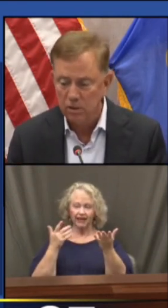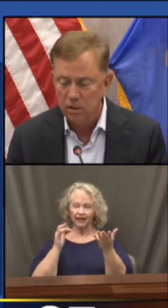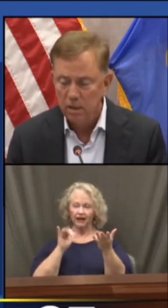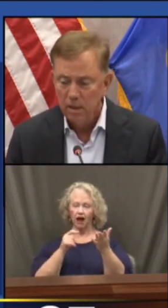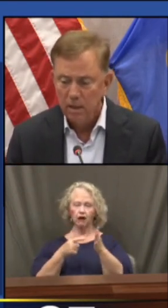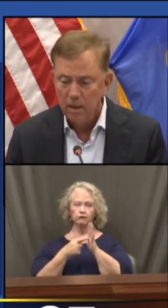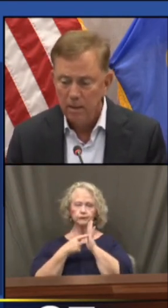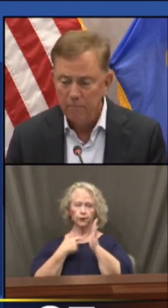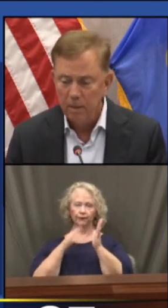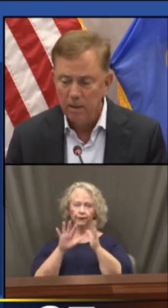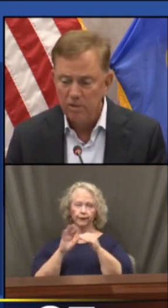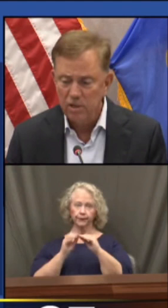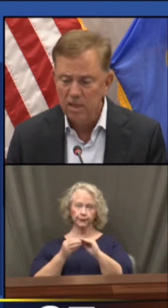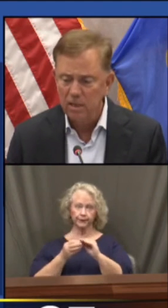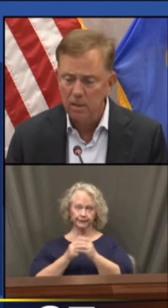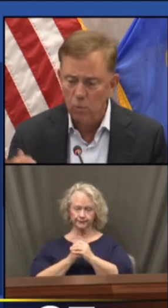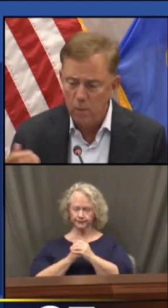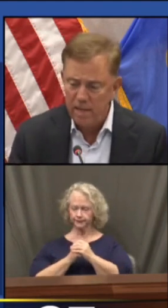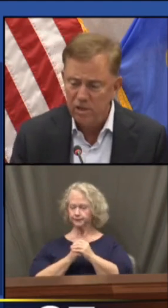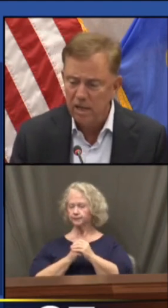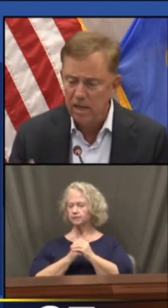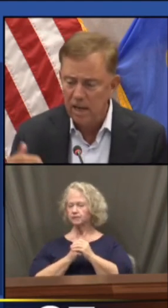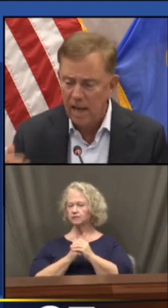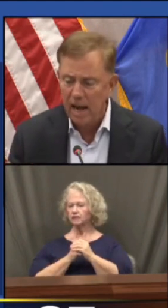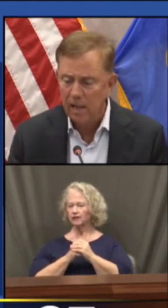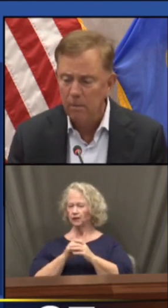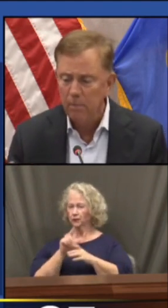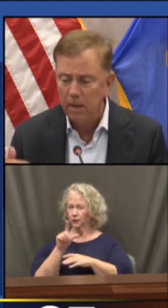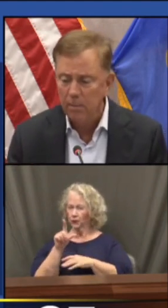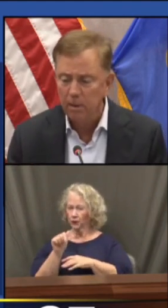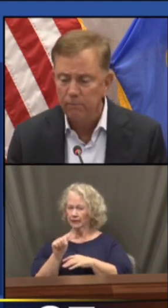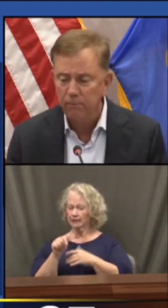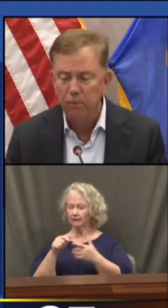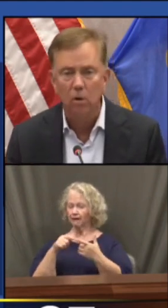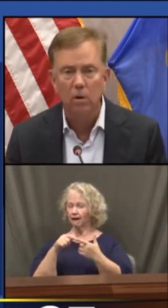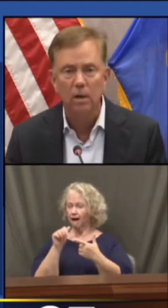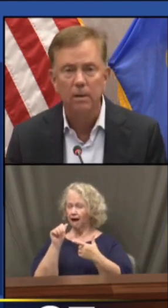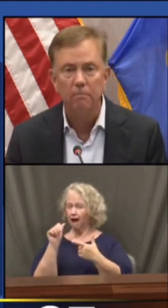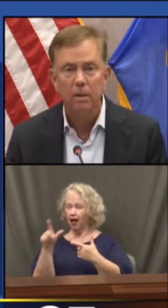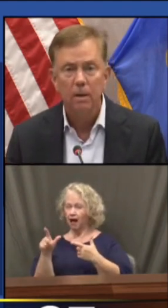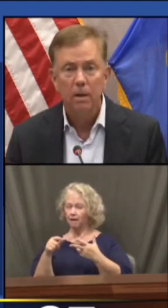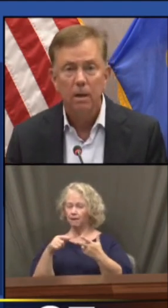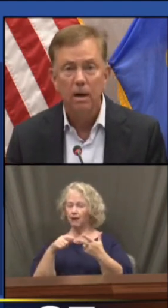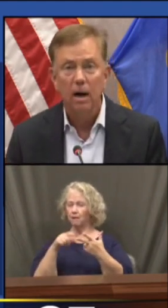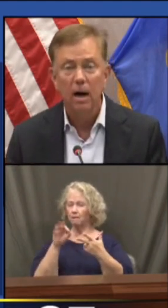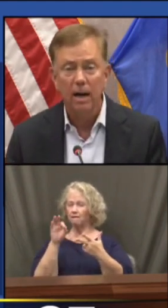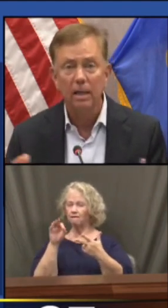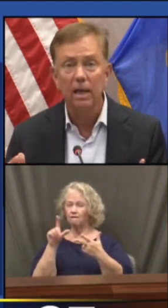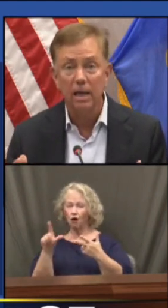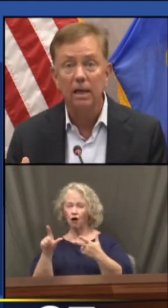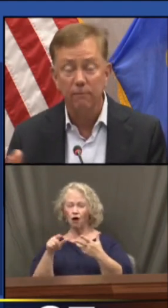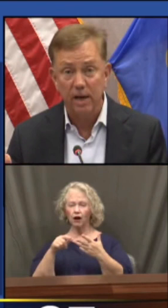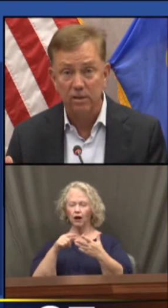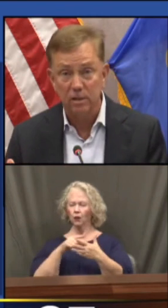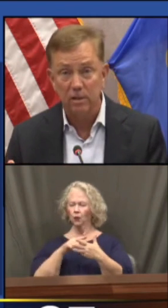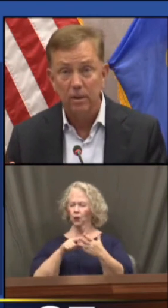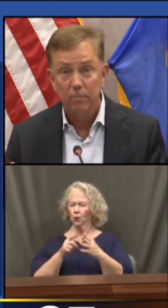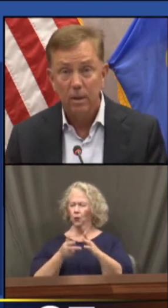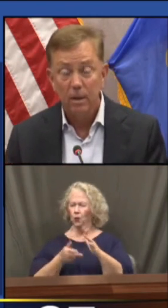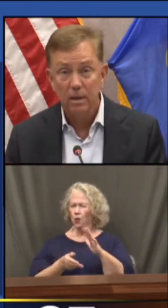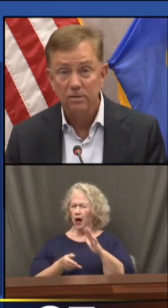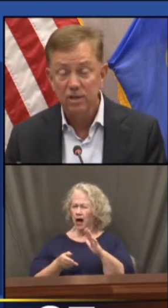mean much. You can see that Louisiana, Alabama, Florida, highly